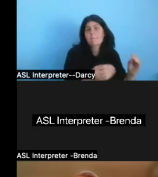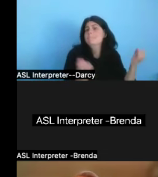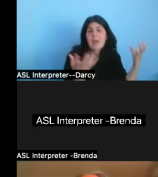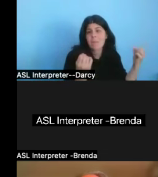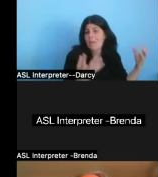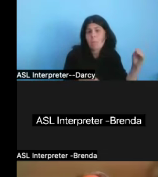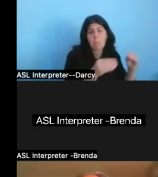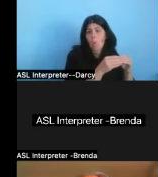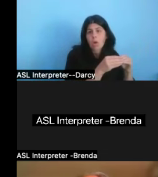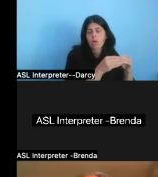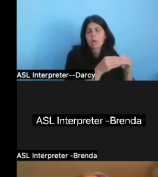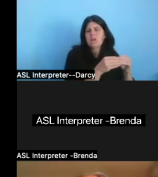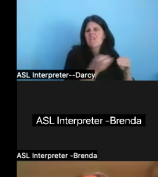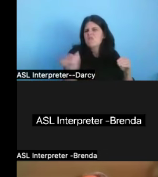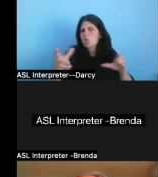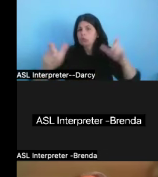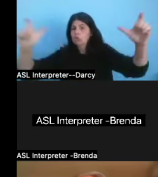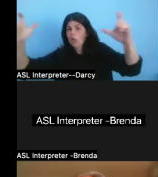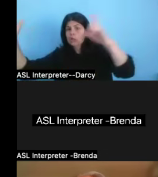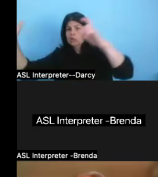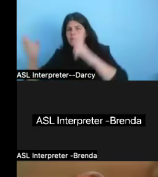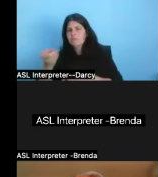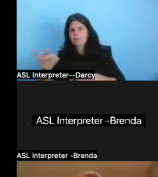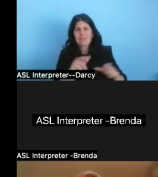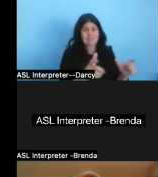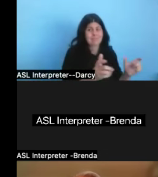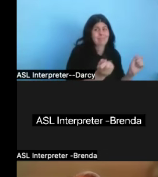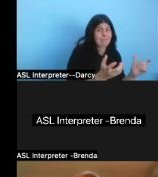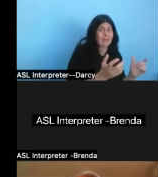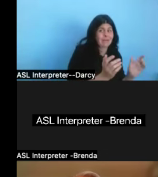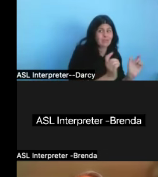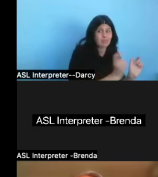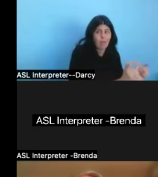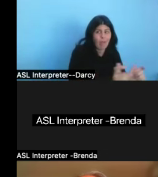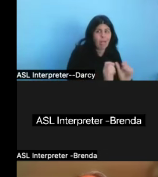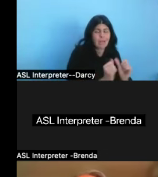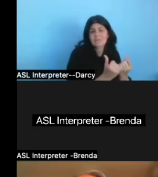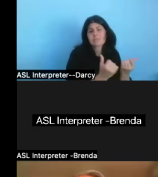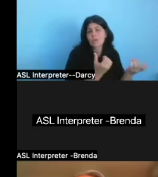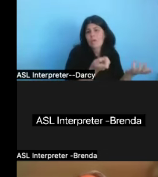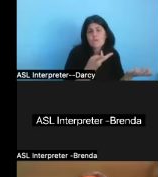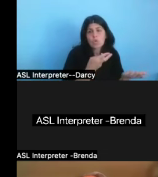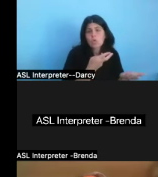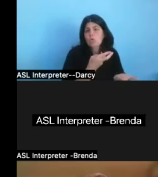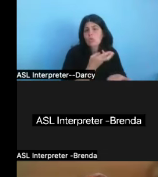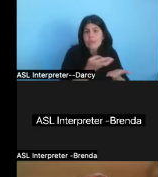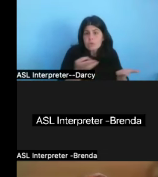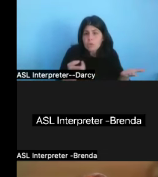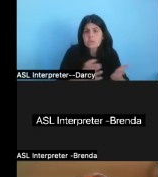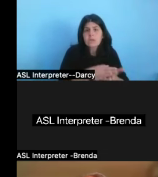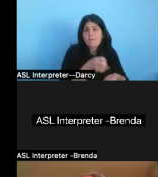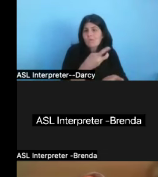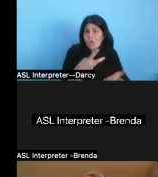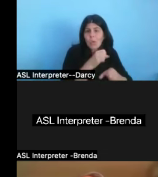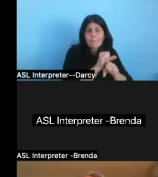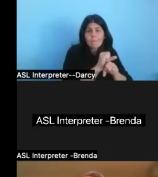example, because they have limited resources and it's a little complicated. They have fewer employees, and so to understand how to do all